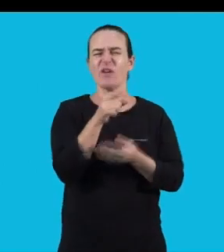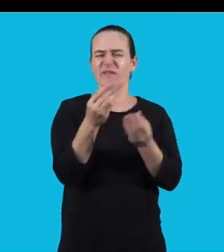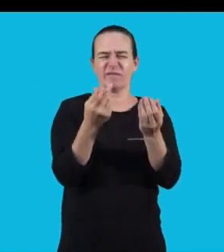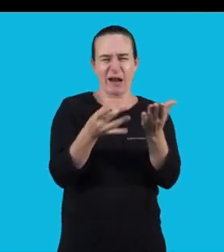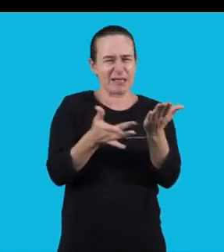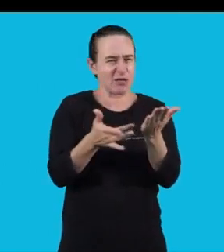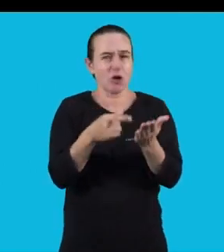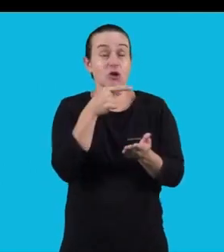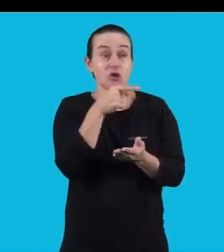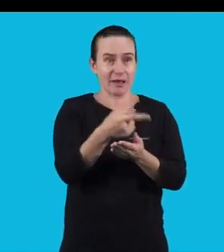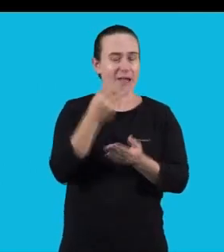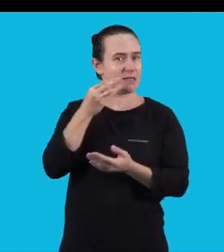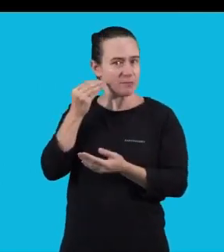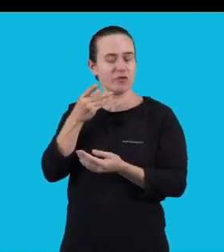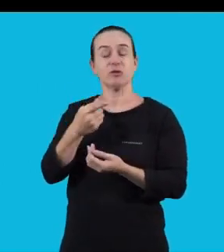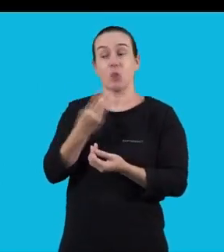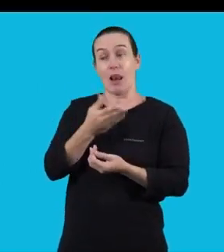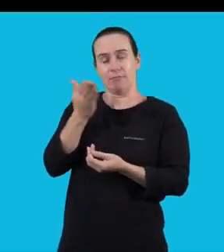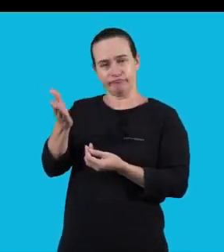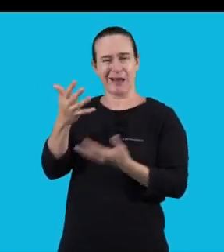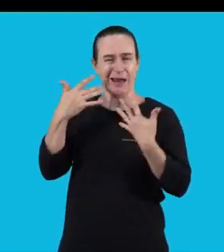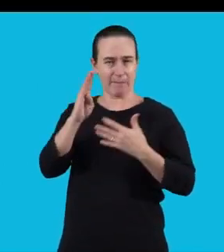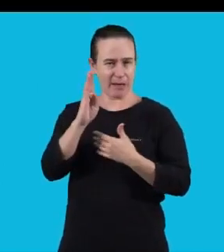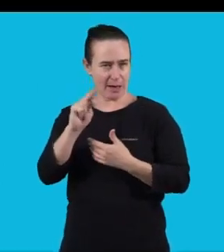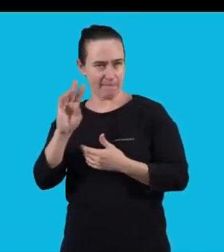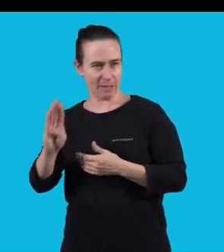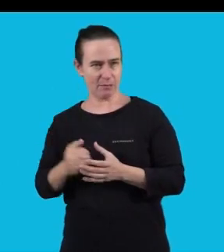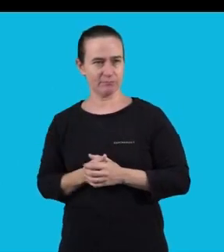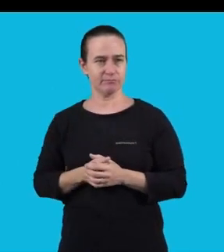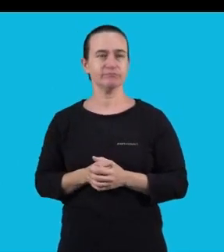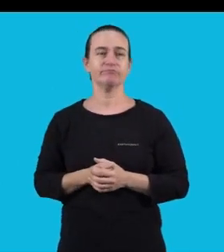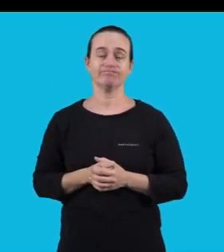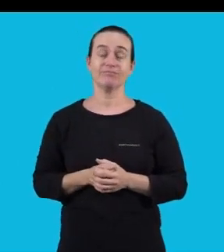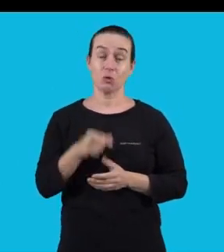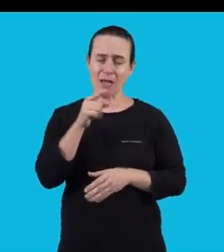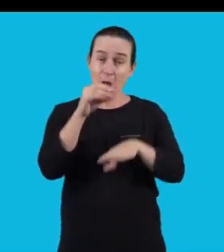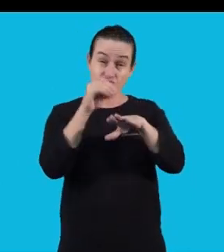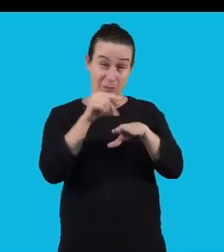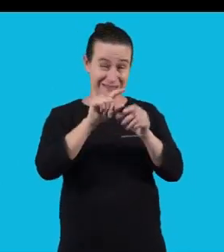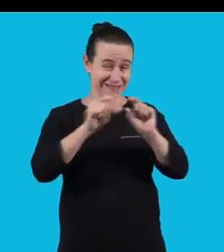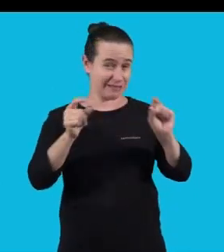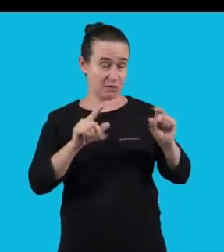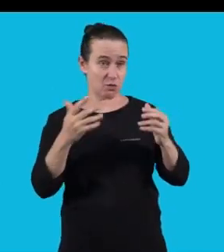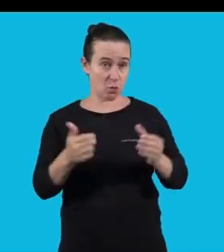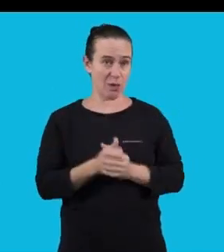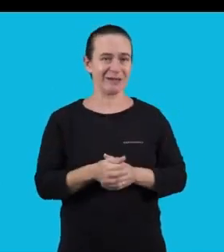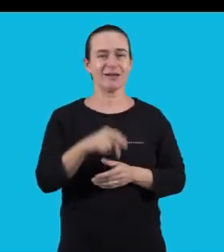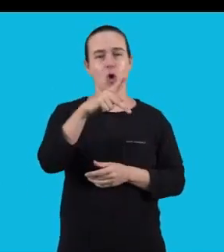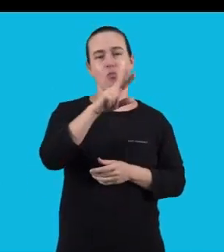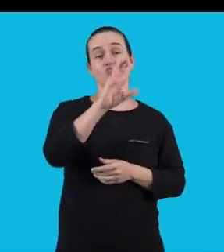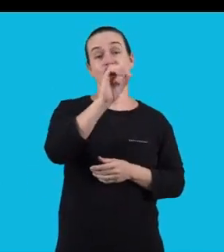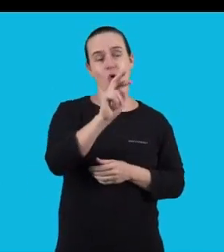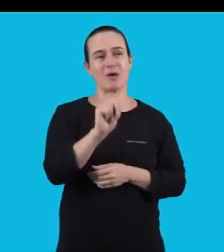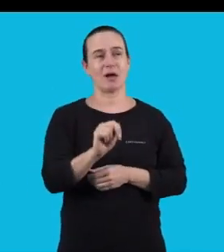of a gadget they encountered while at an Airbnb. So the problem here is the